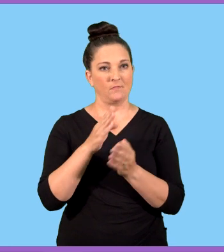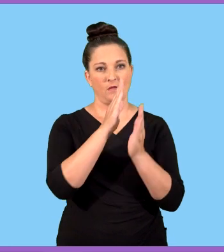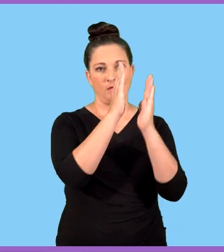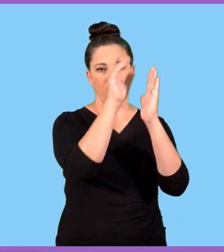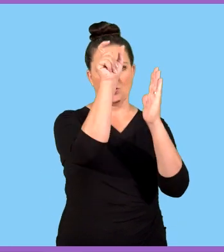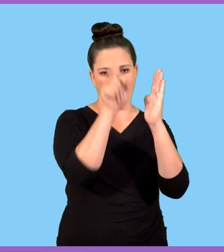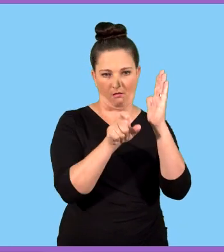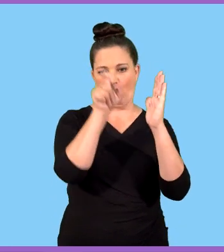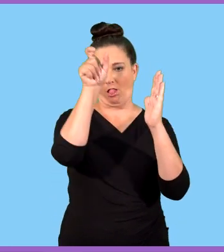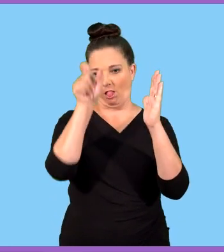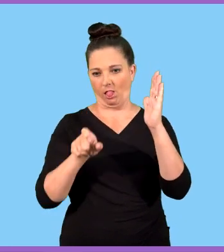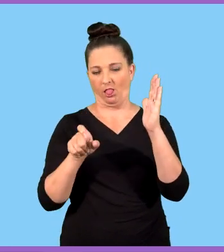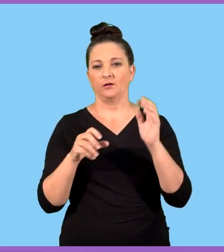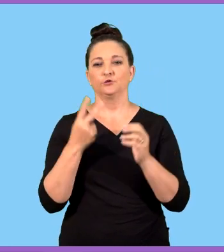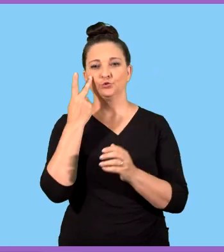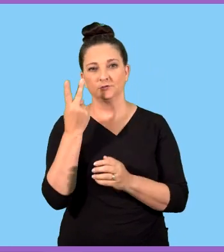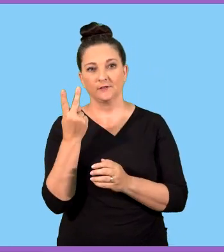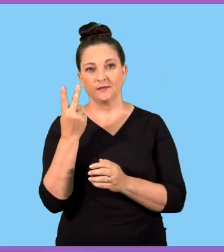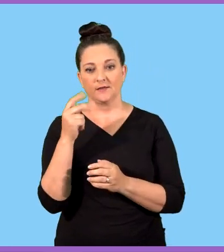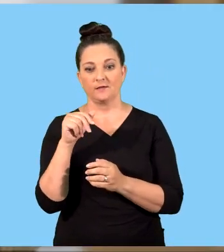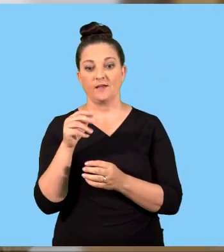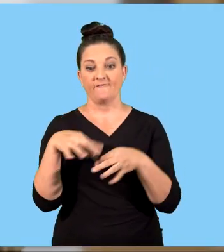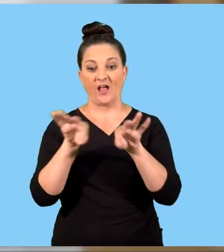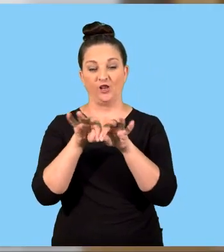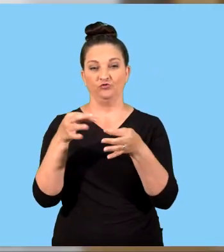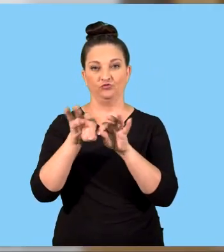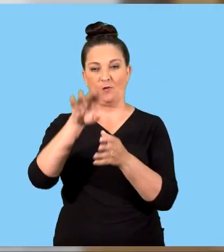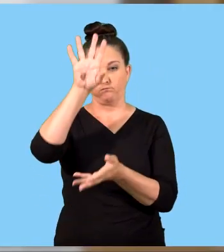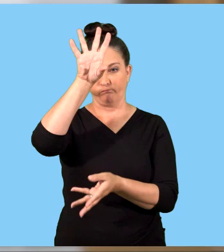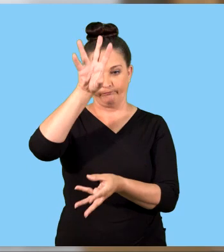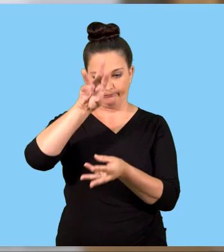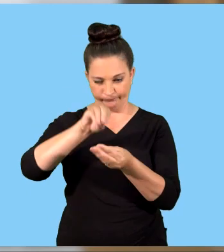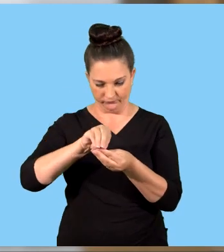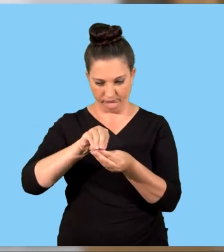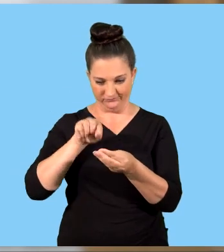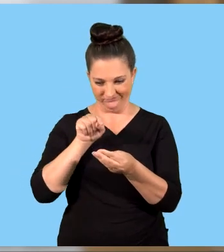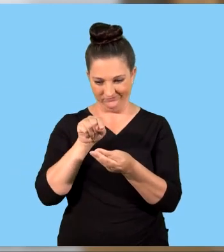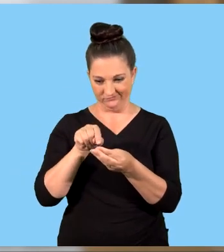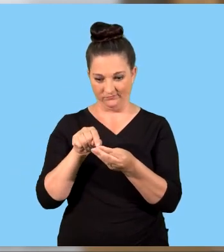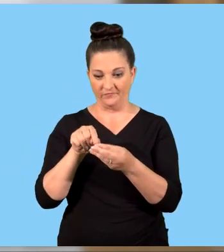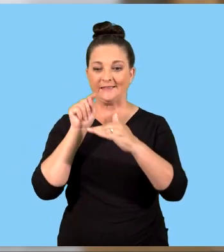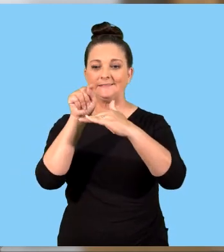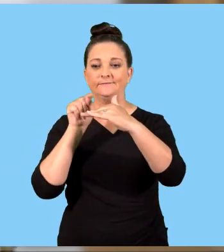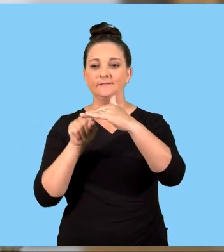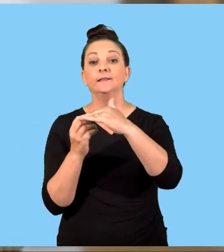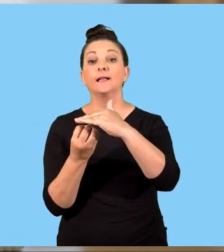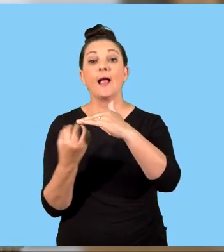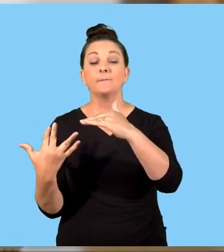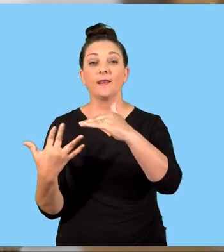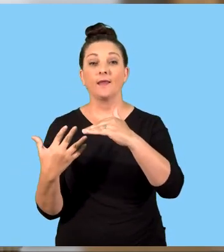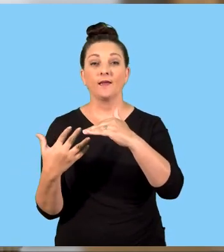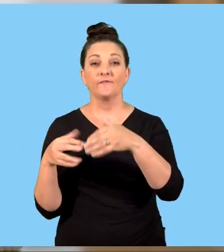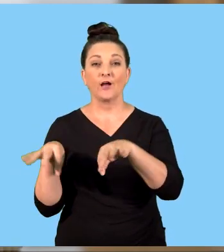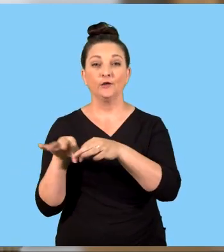here, this column. So what would I do? Add up all those values, divide it by the total amount of